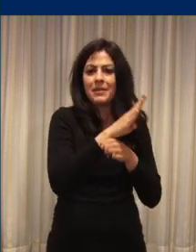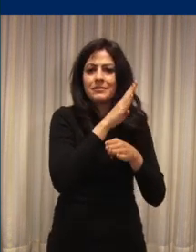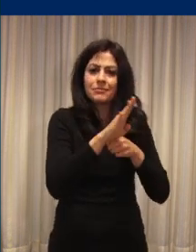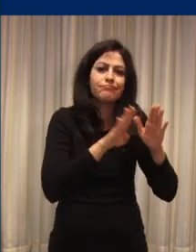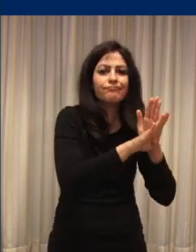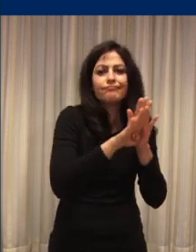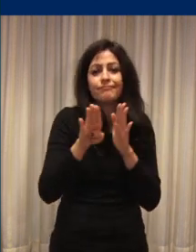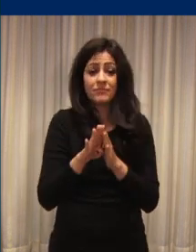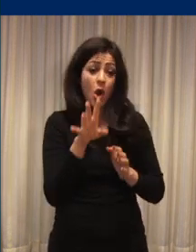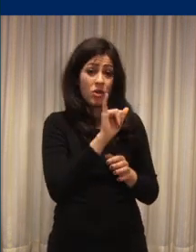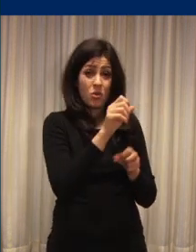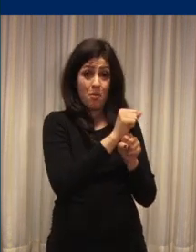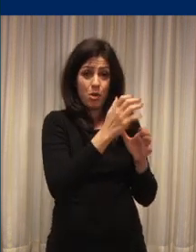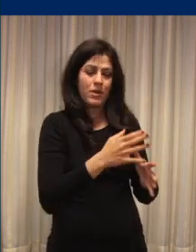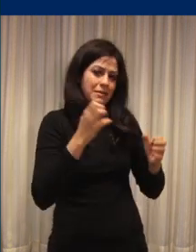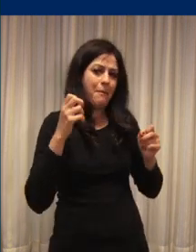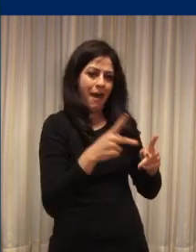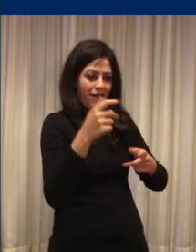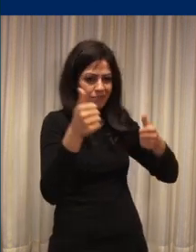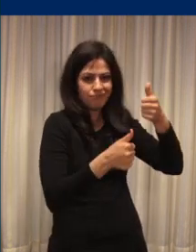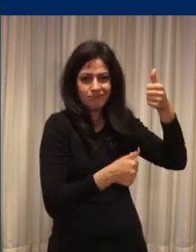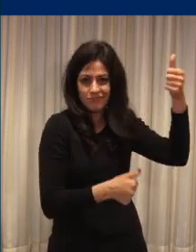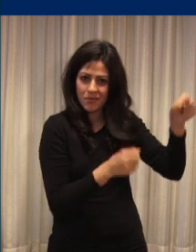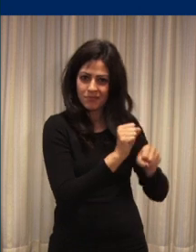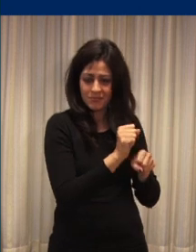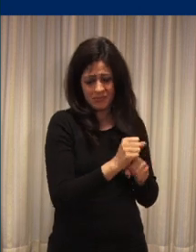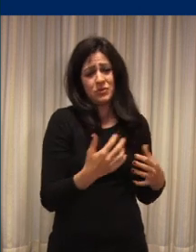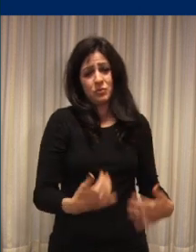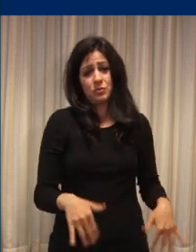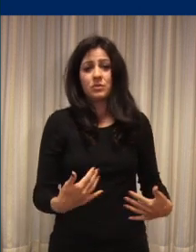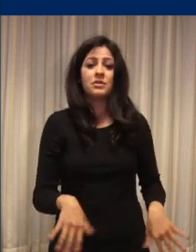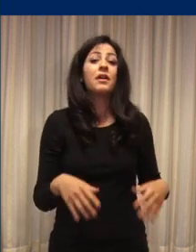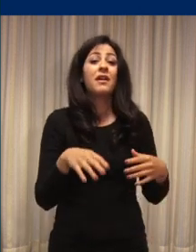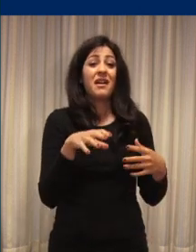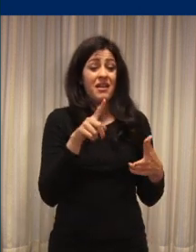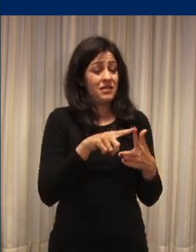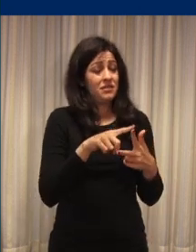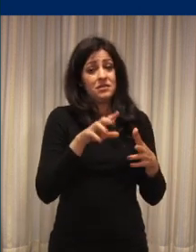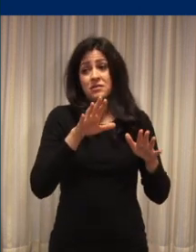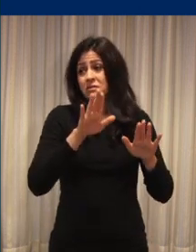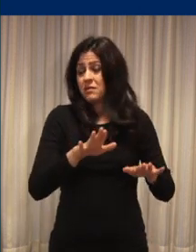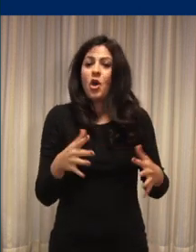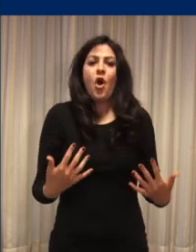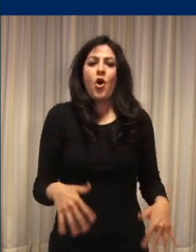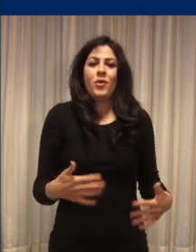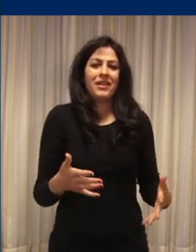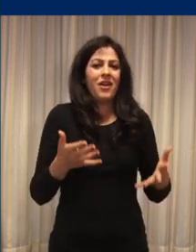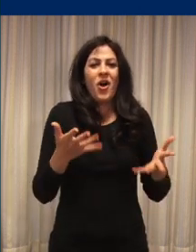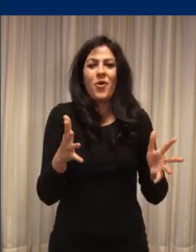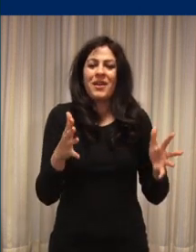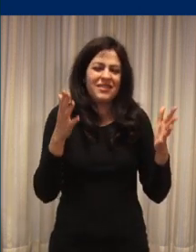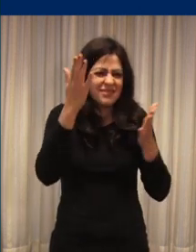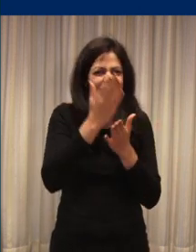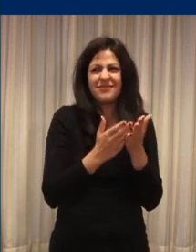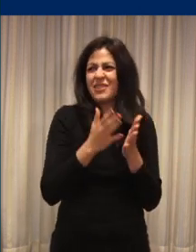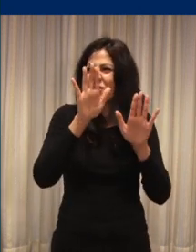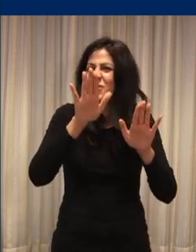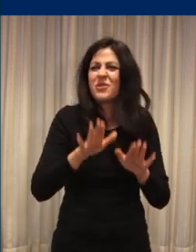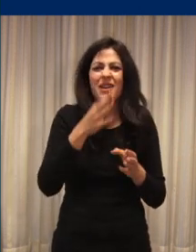work. Really exciting and positive news already. I know there have been challenges, but already